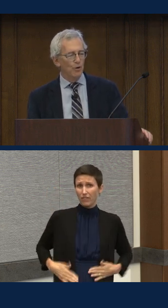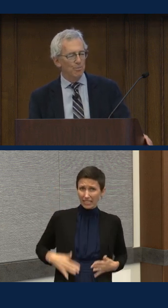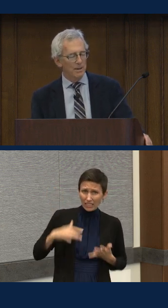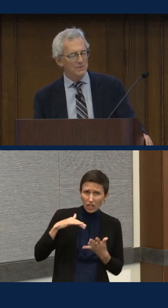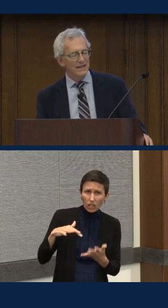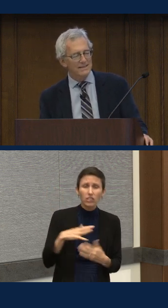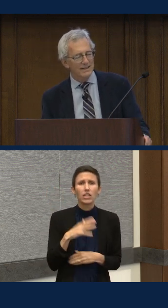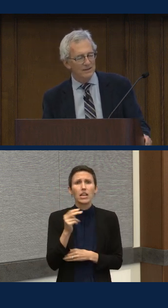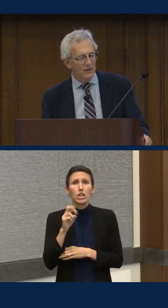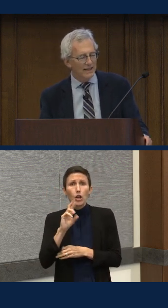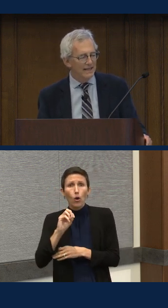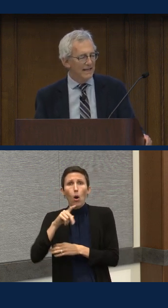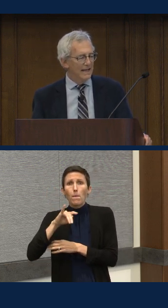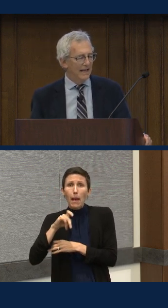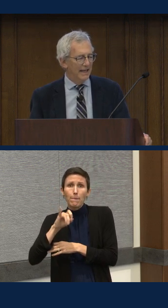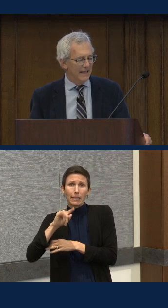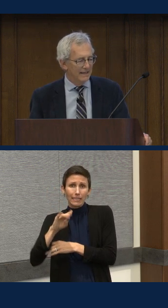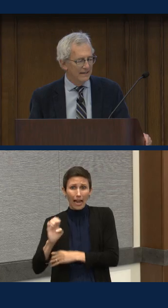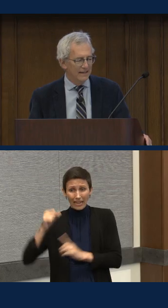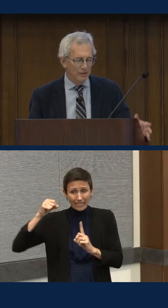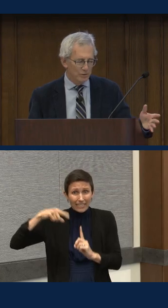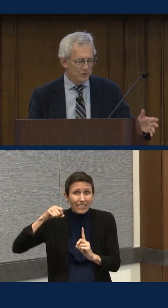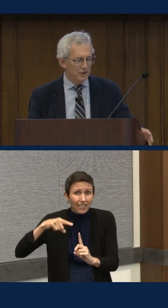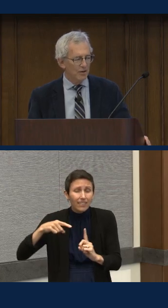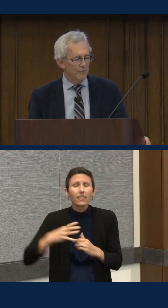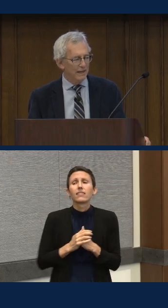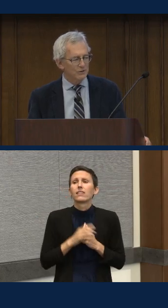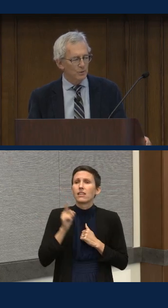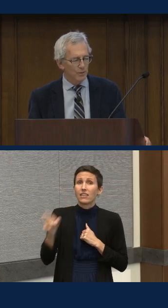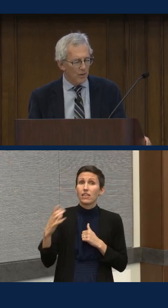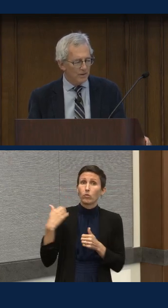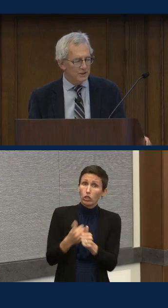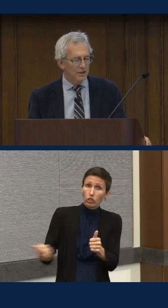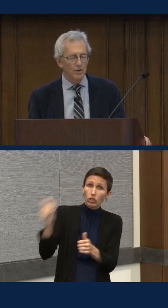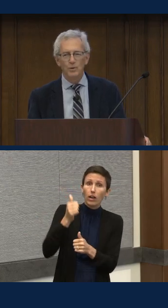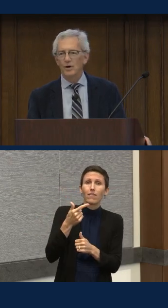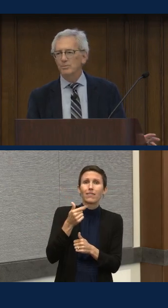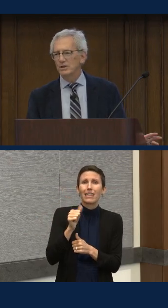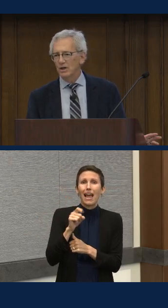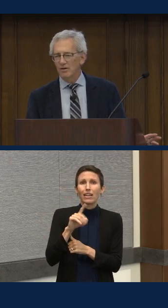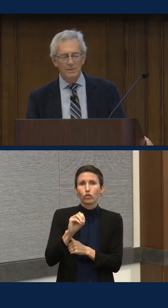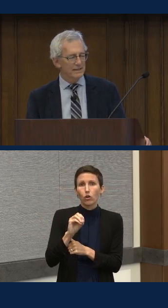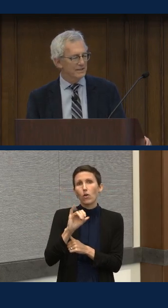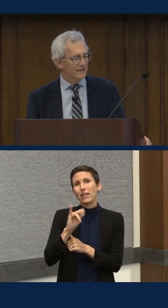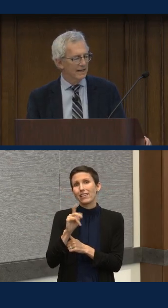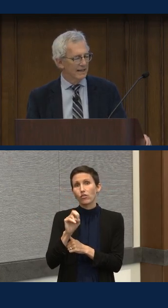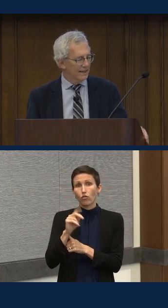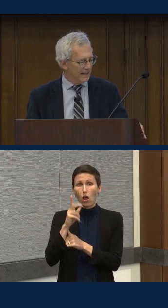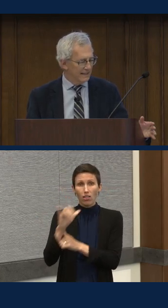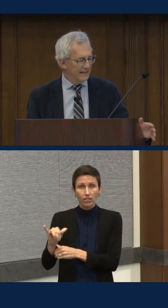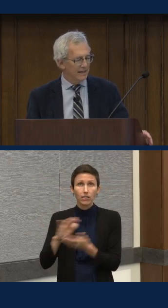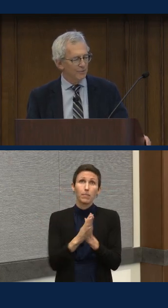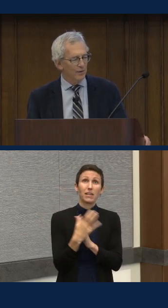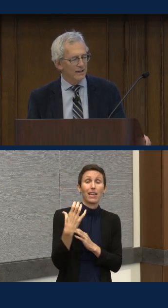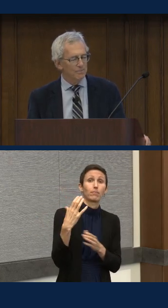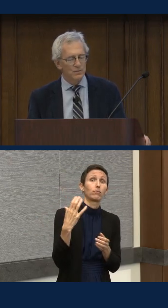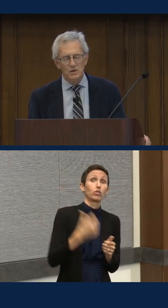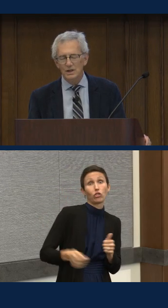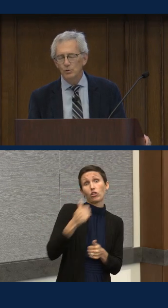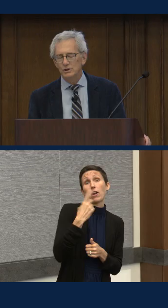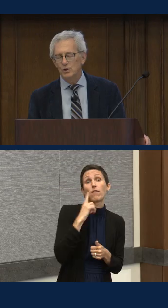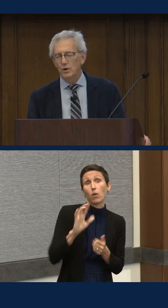and neuropeptide signaling. And he was chair of gastroenterology here, went on to be chair of medicine, and then had a